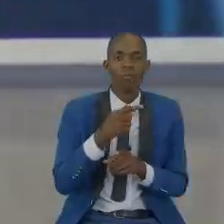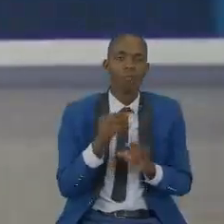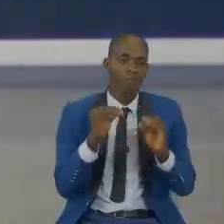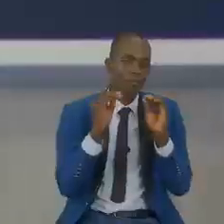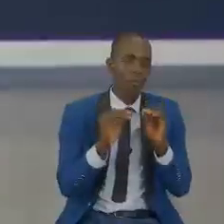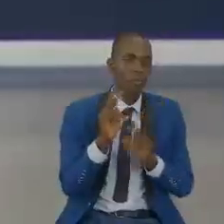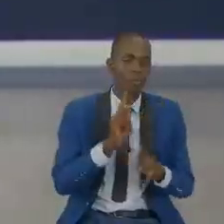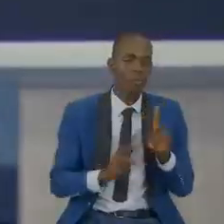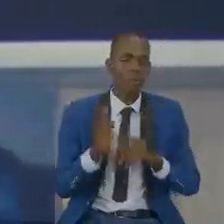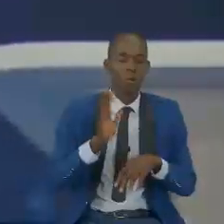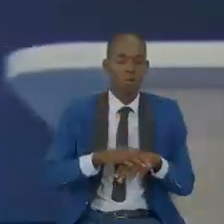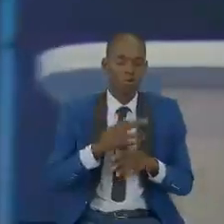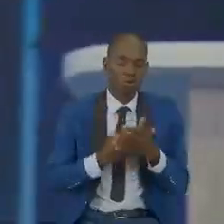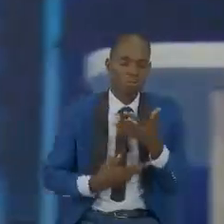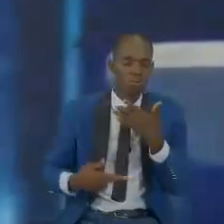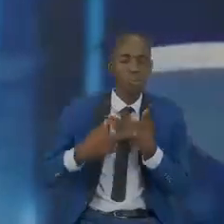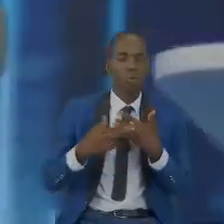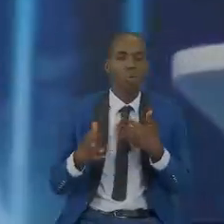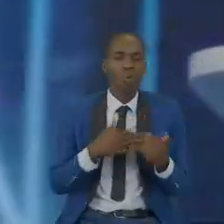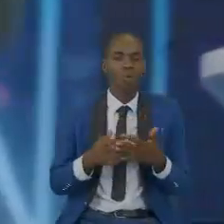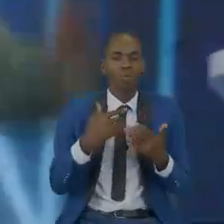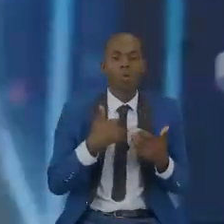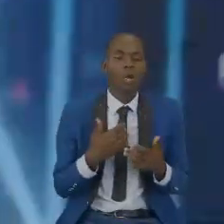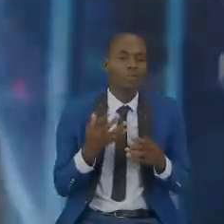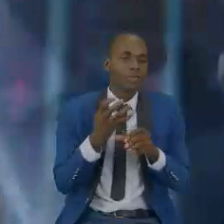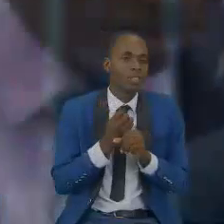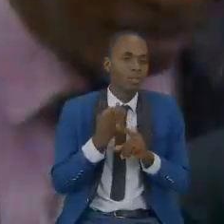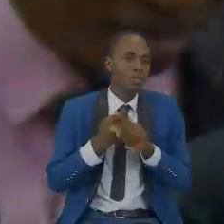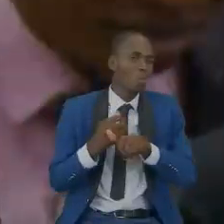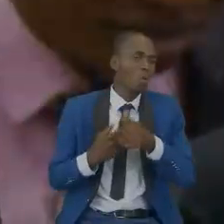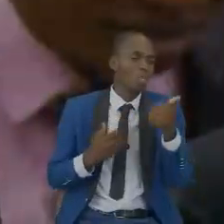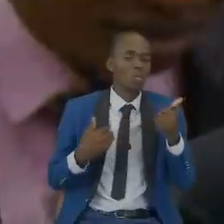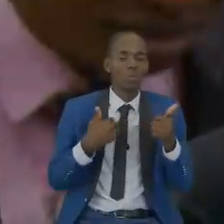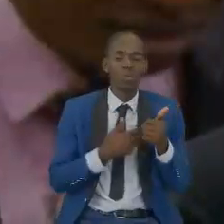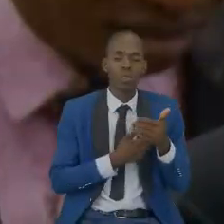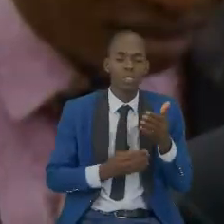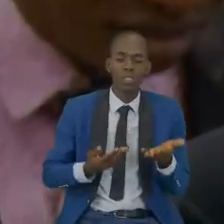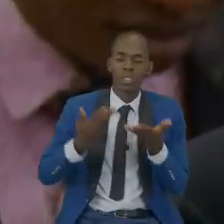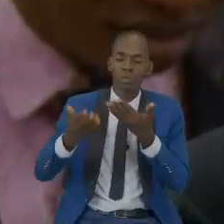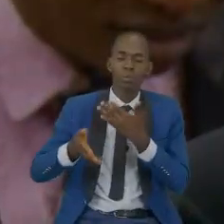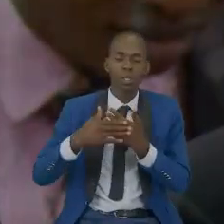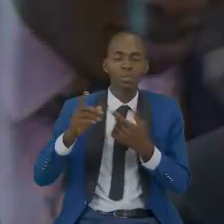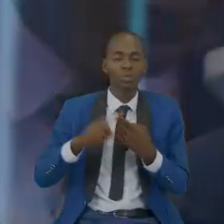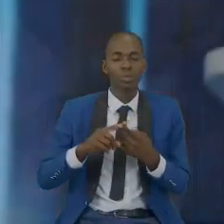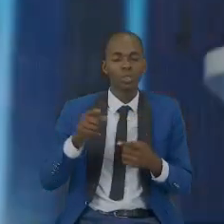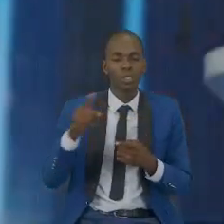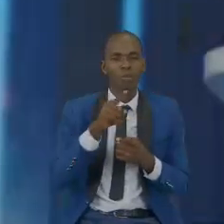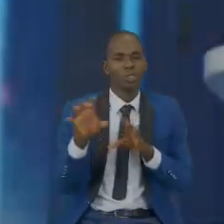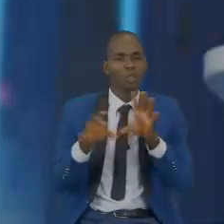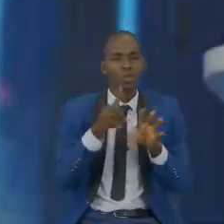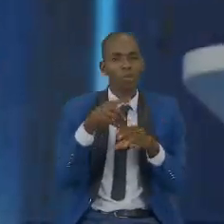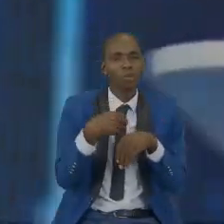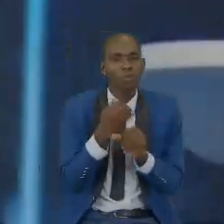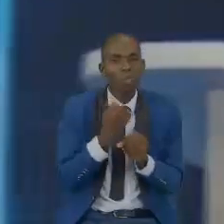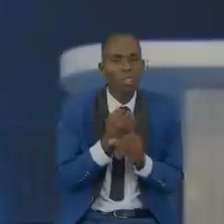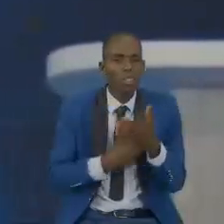restitution. Whatever we have taken from others, we restore unto them, like Zacchaeus did. Do you make restitution, or do